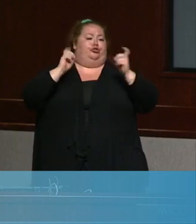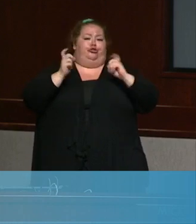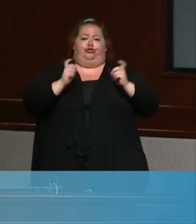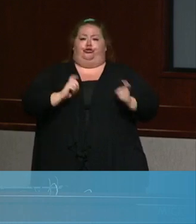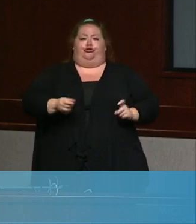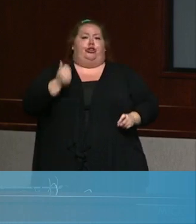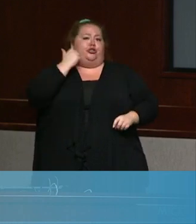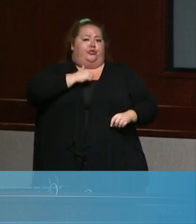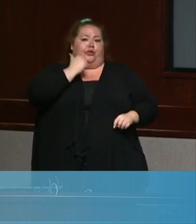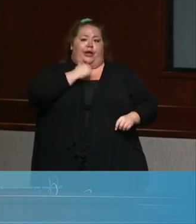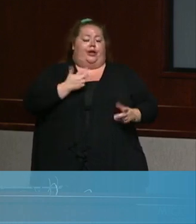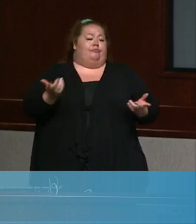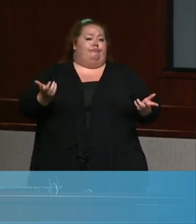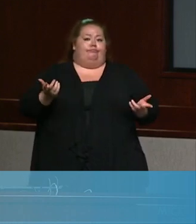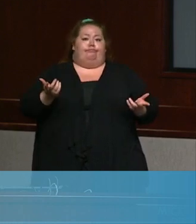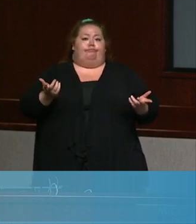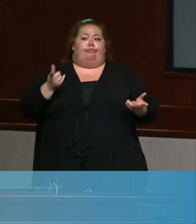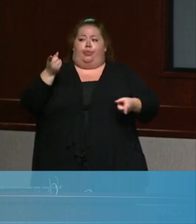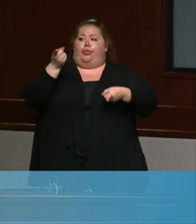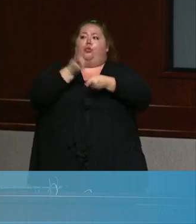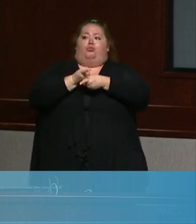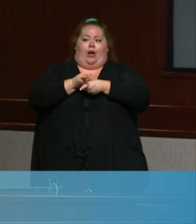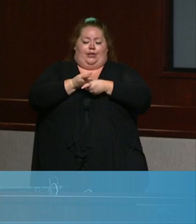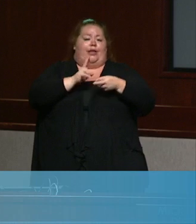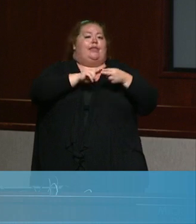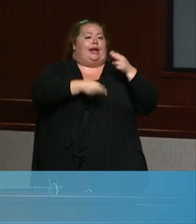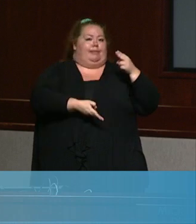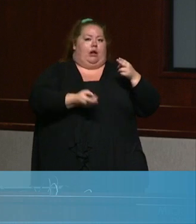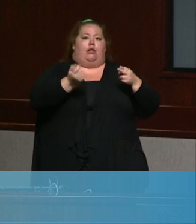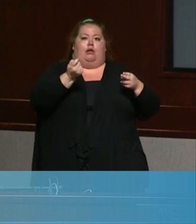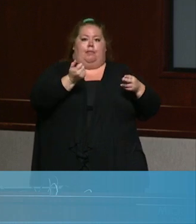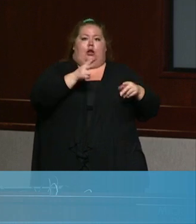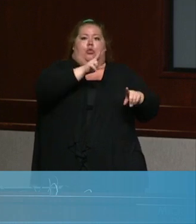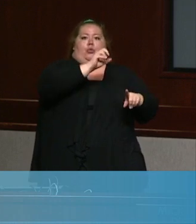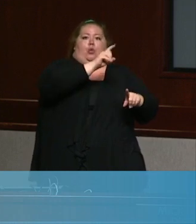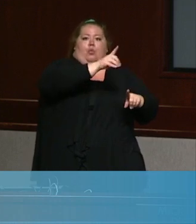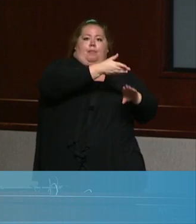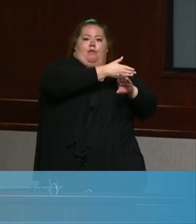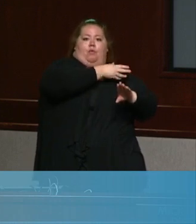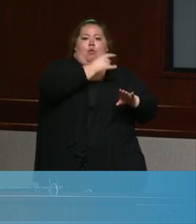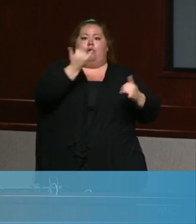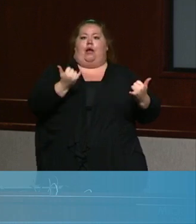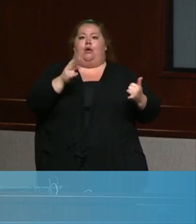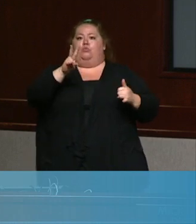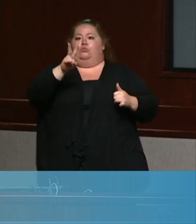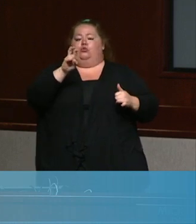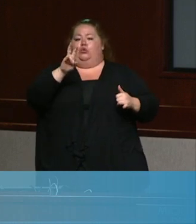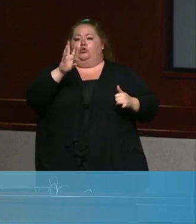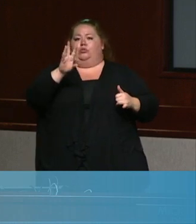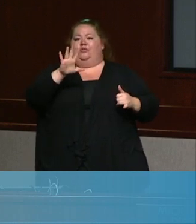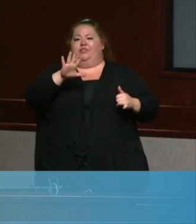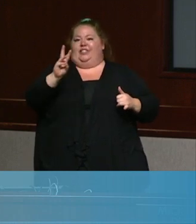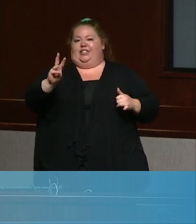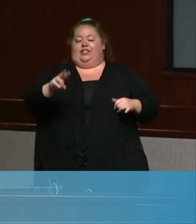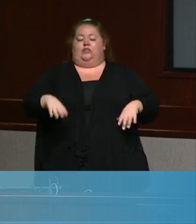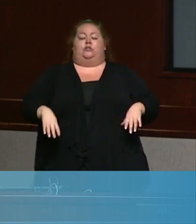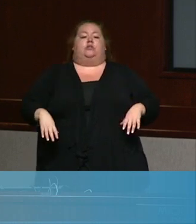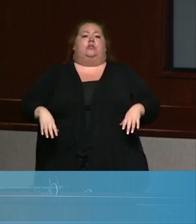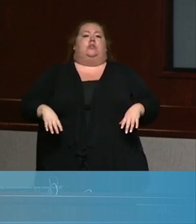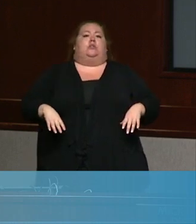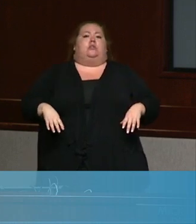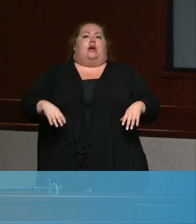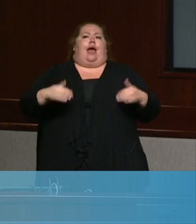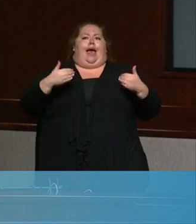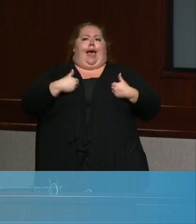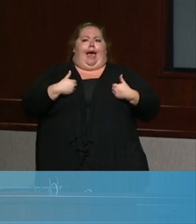day, and you're right, they did come down somewhat. There is a lag between when